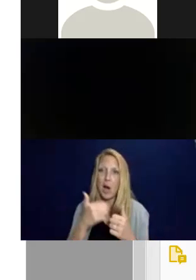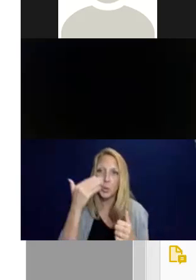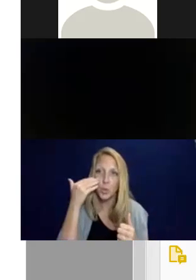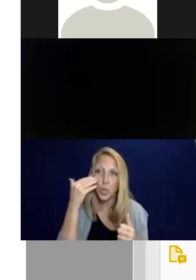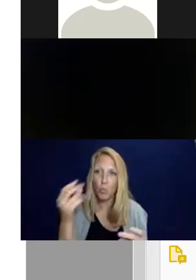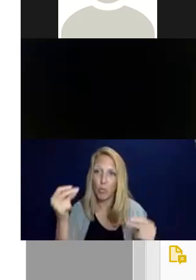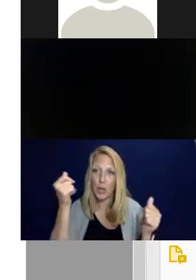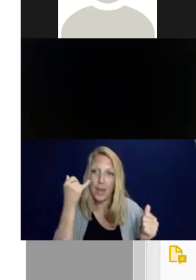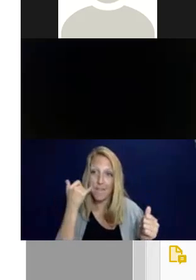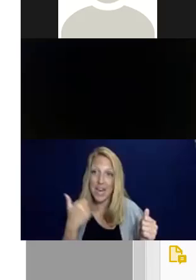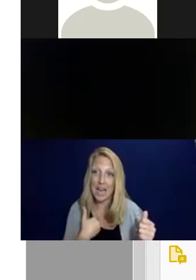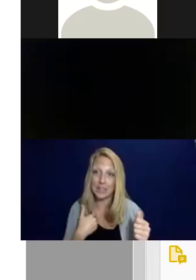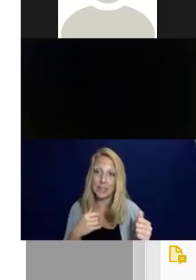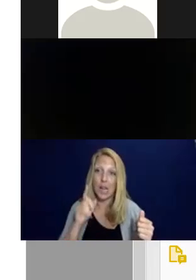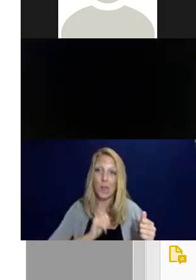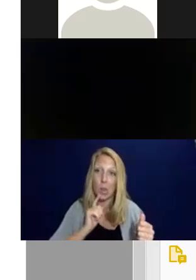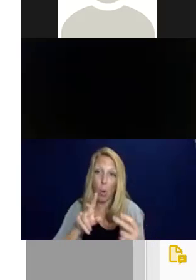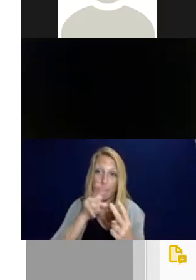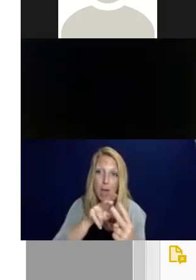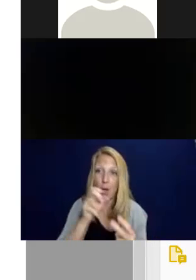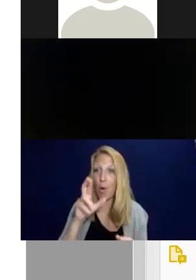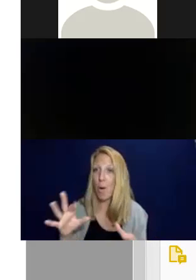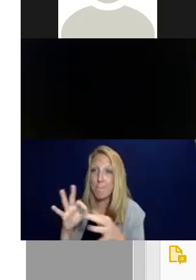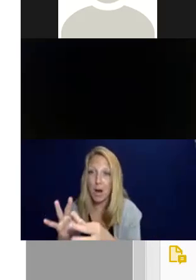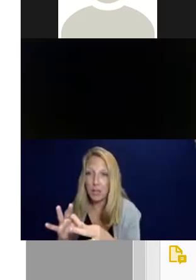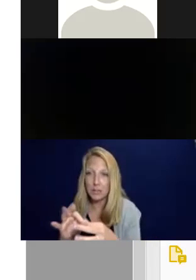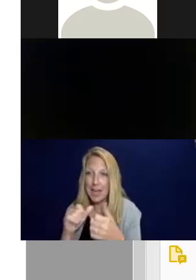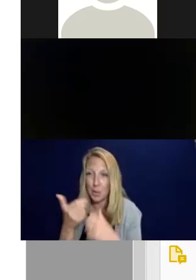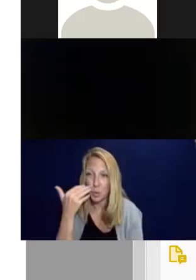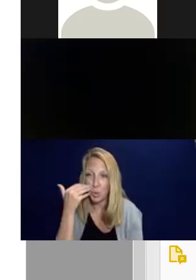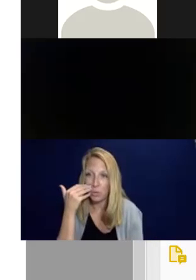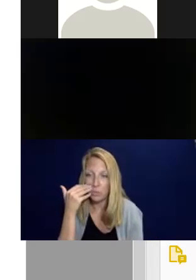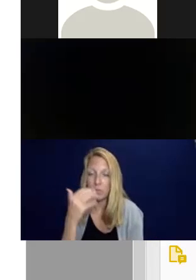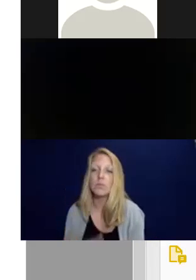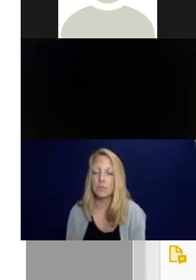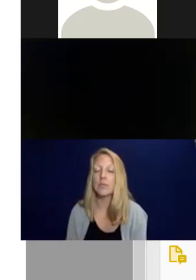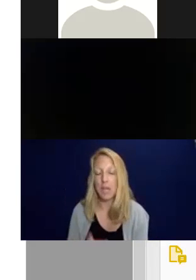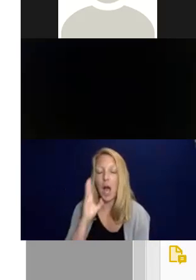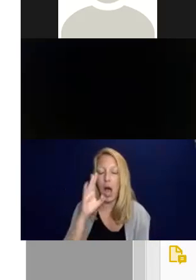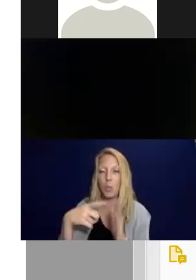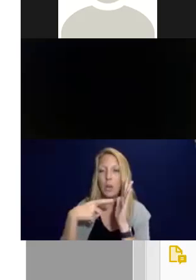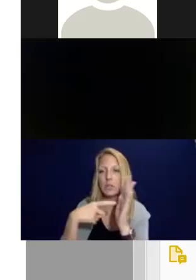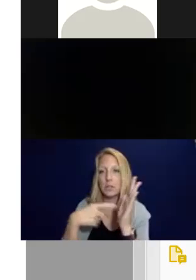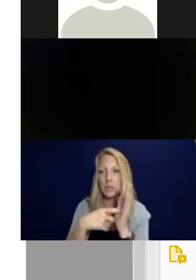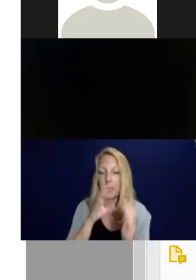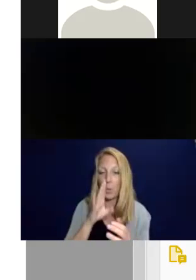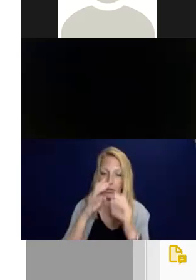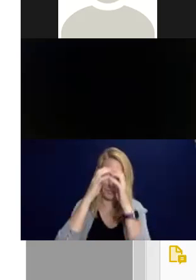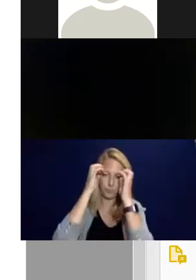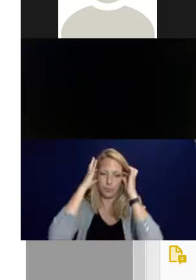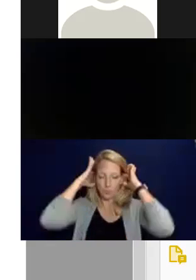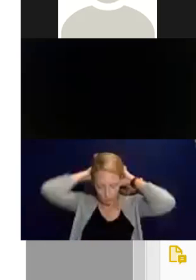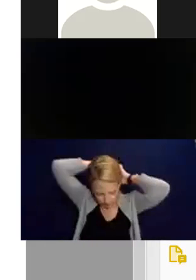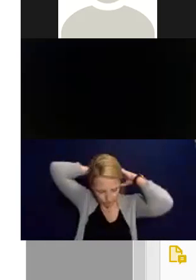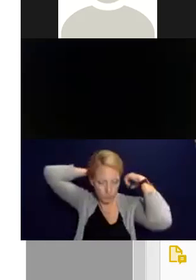the bat if it's going to be a lone pair? Yeah, and we will do an example of that, okay? Because we're